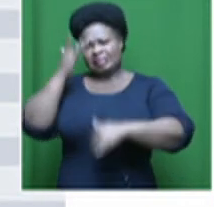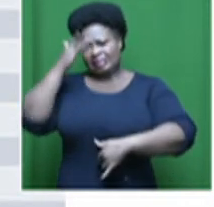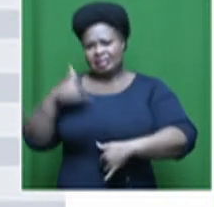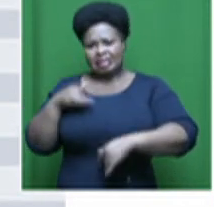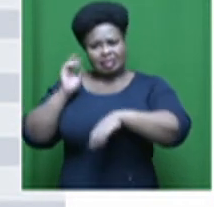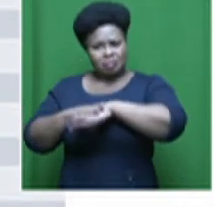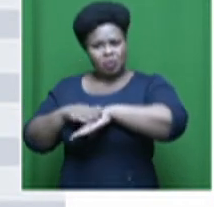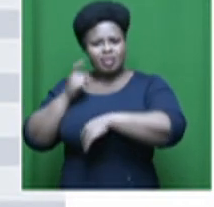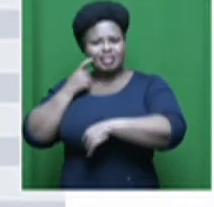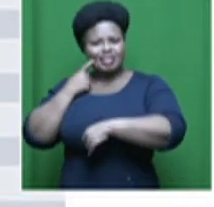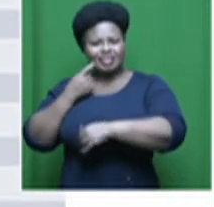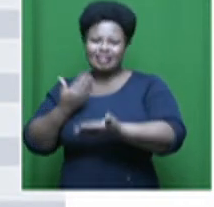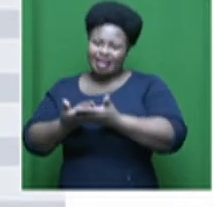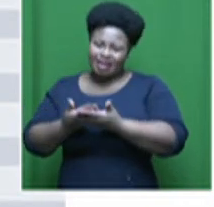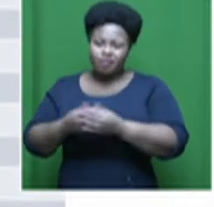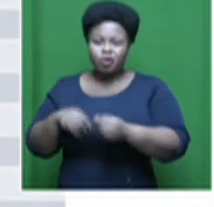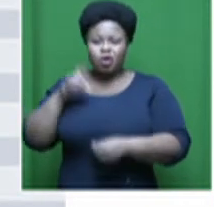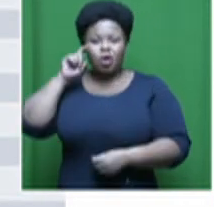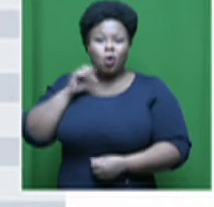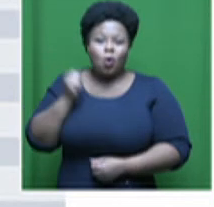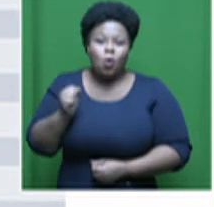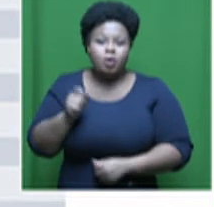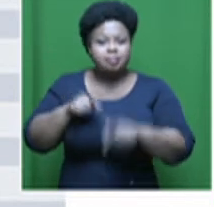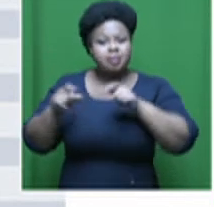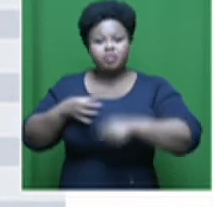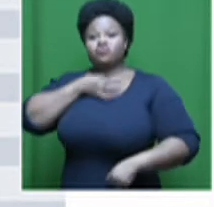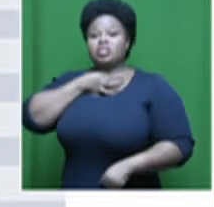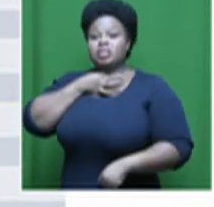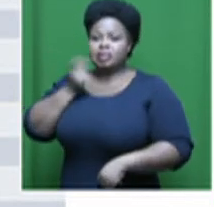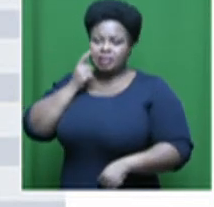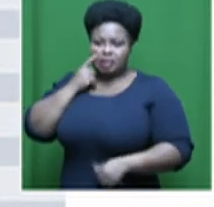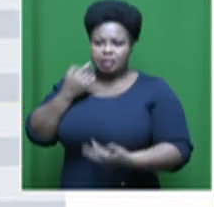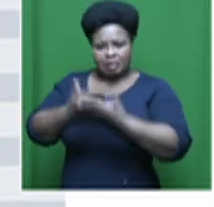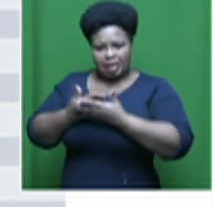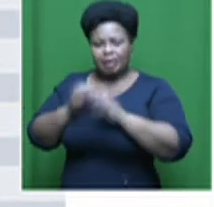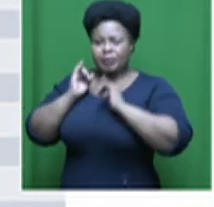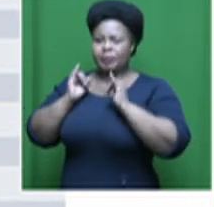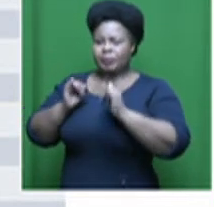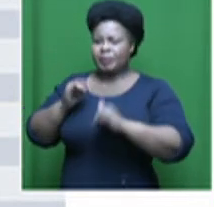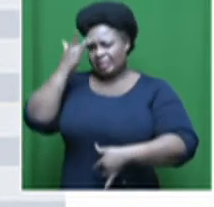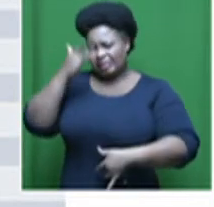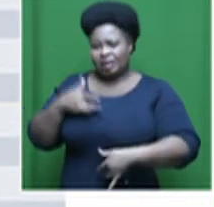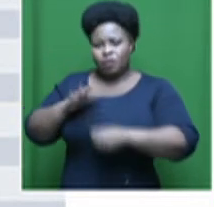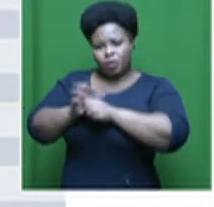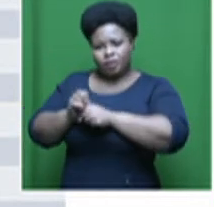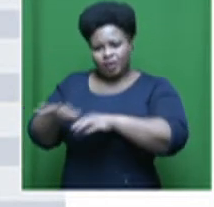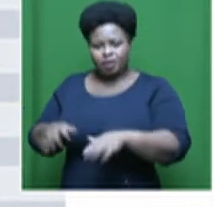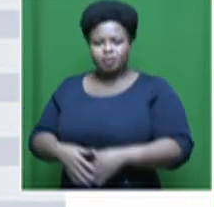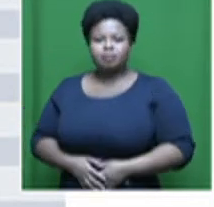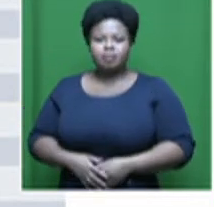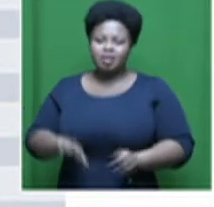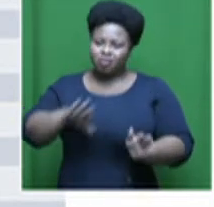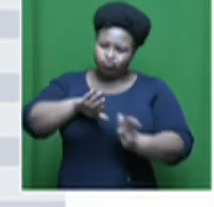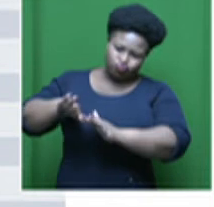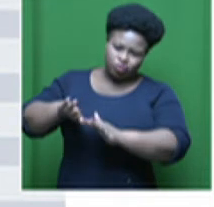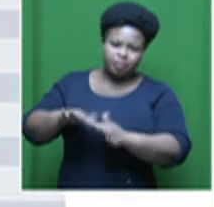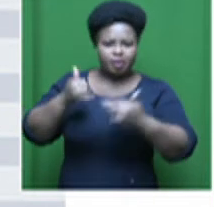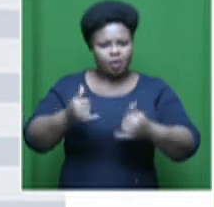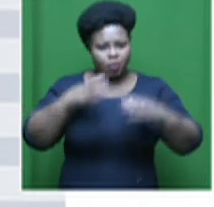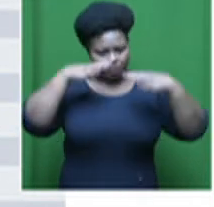common, and consequently older people would be more at risk of developing severe COVID-19. In our instance, we